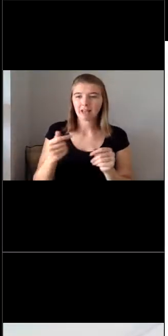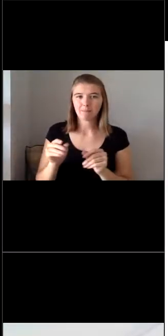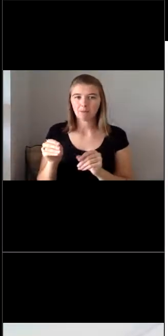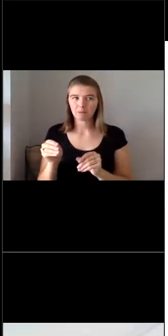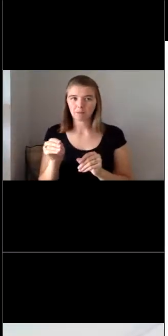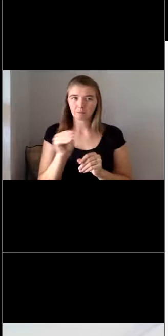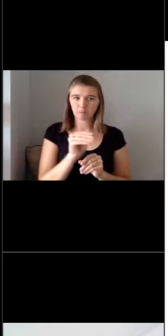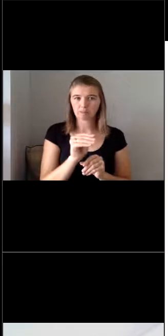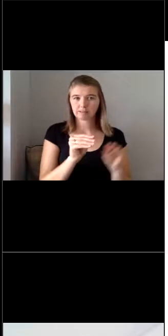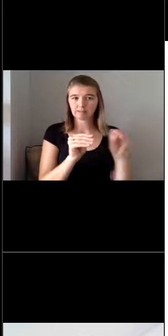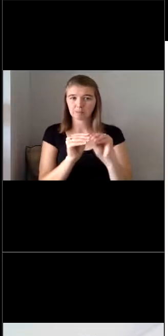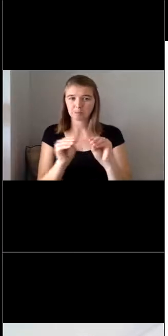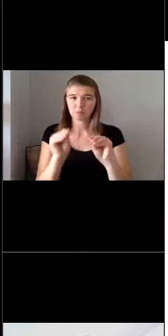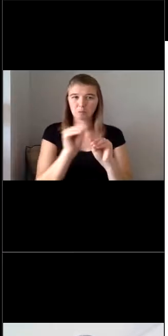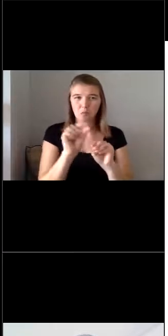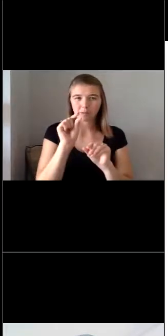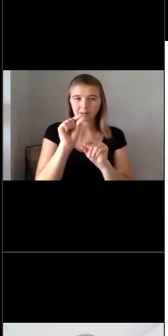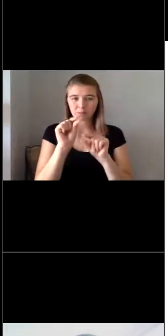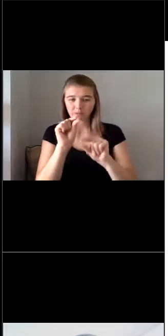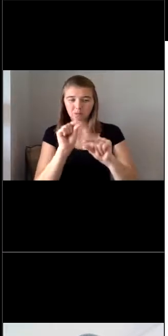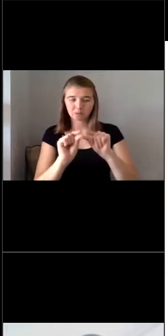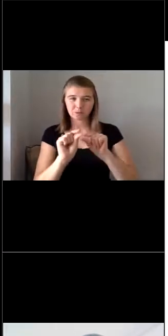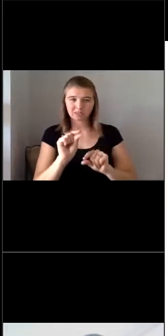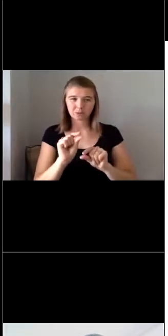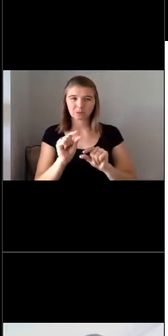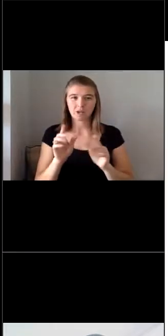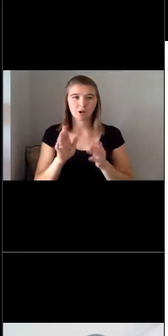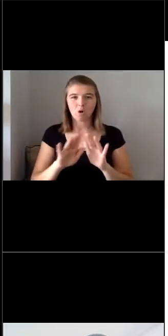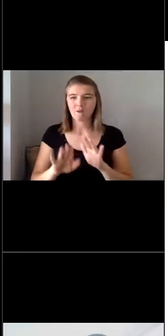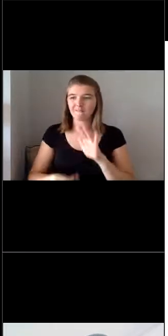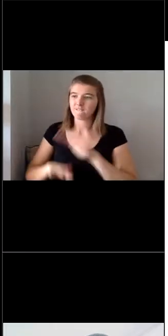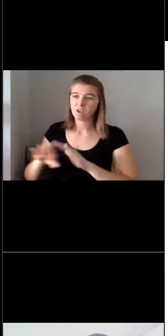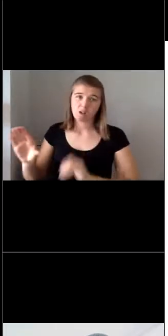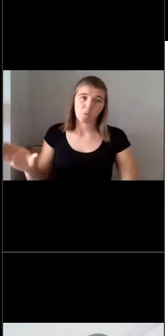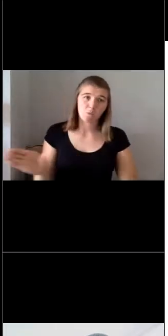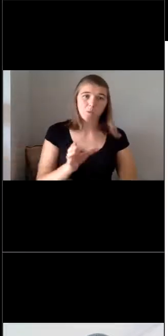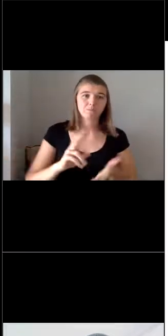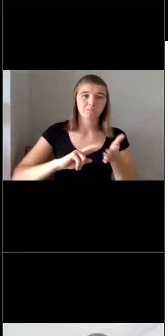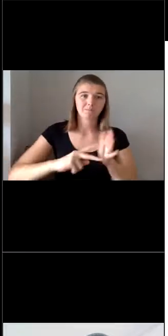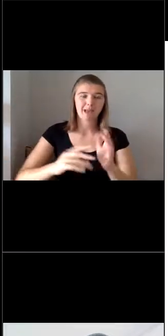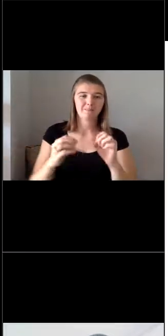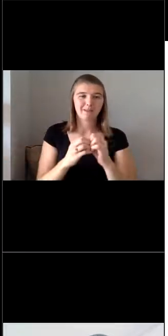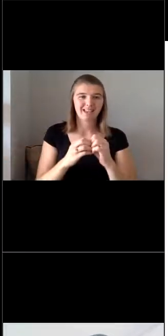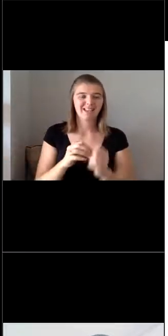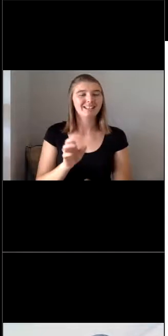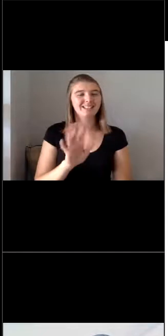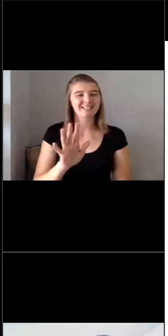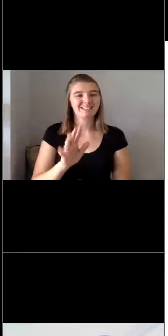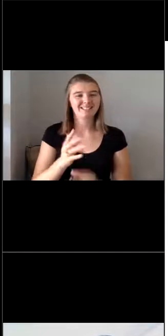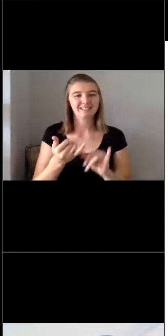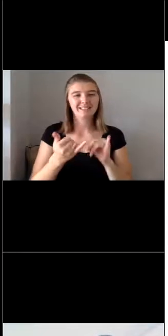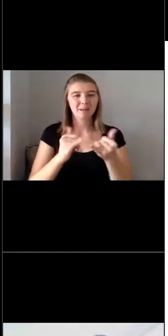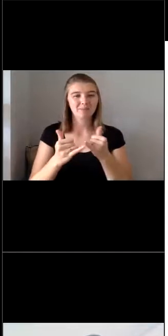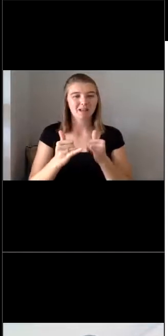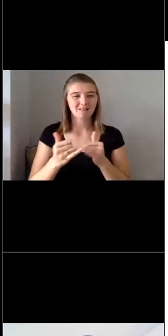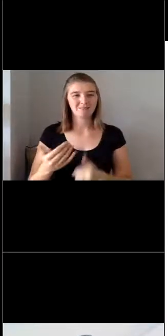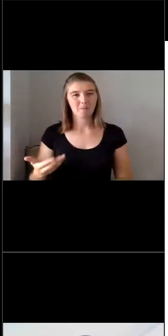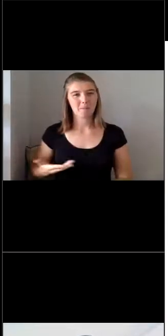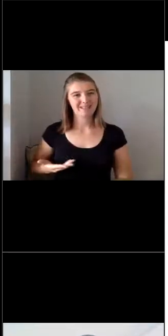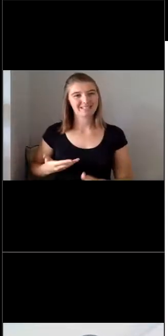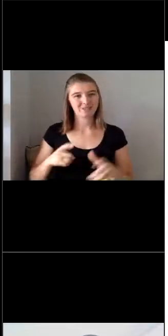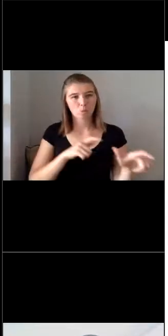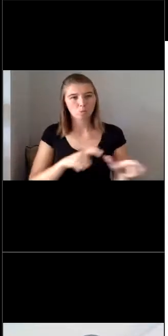real challenge. And if I put that into context, typically when you have a business continuity plan, I am reliant on a partner to get